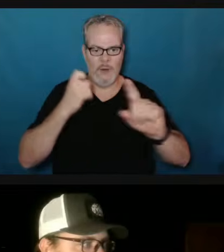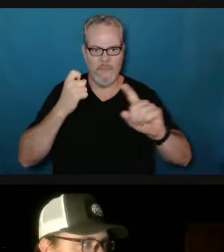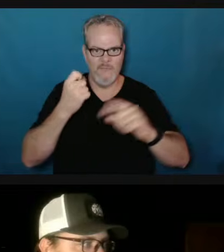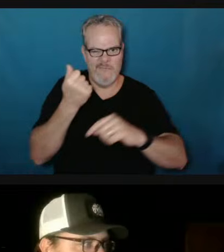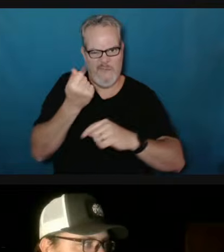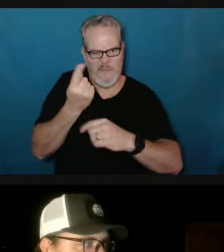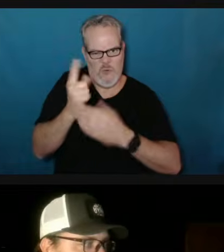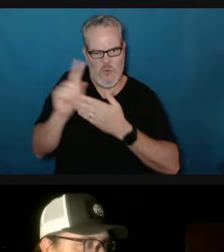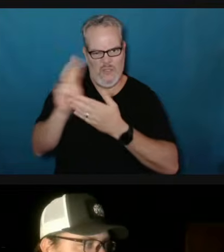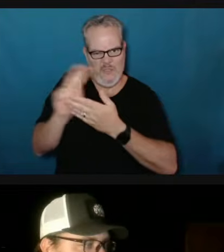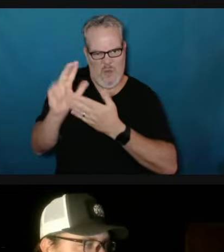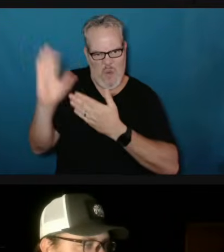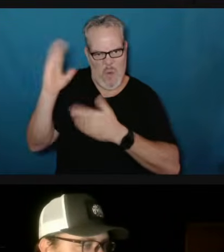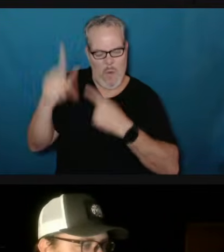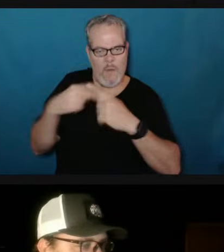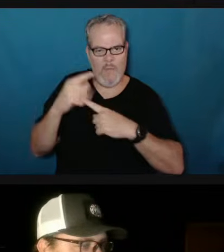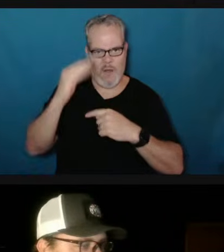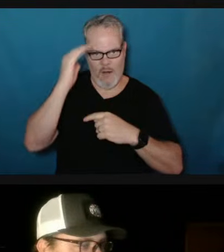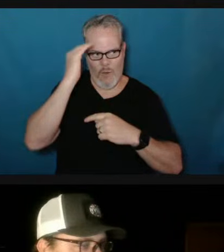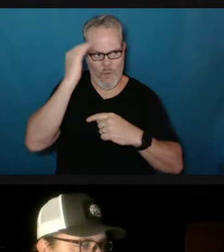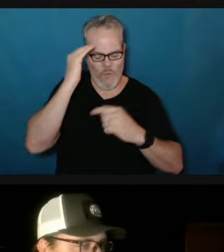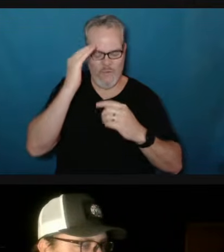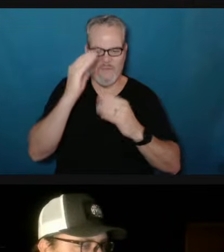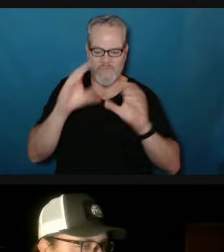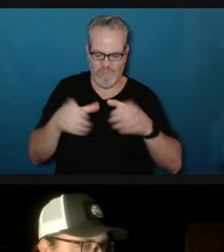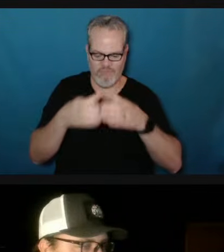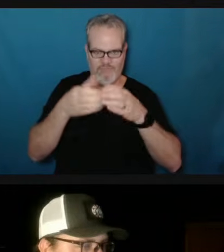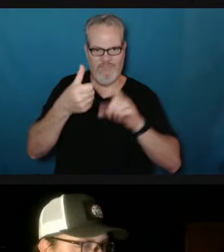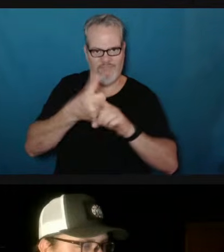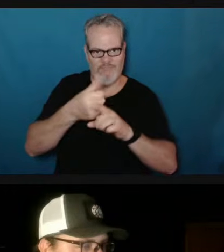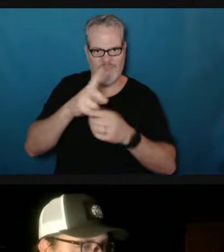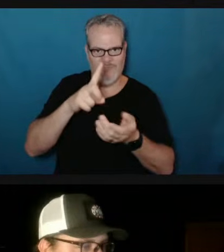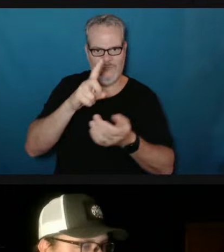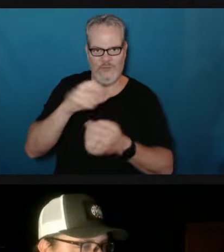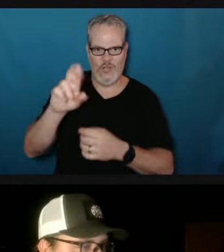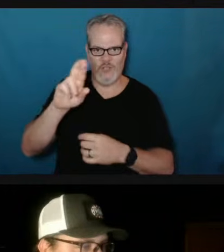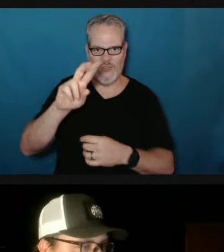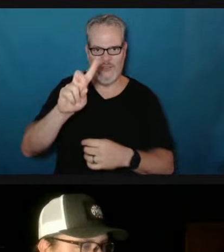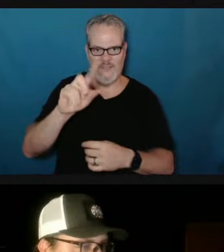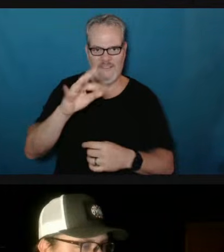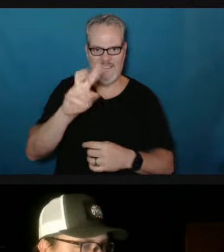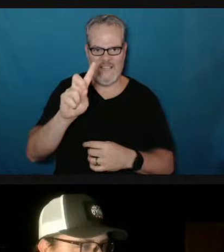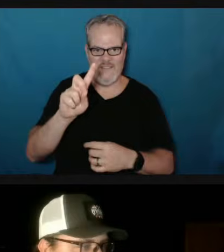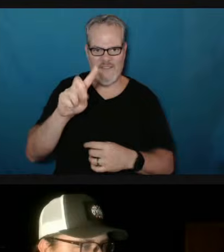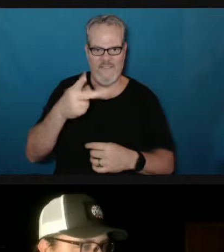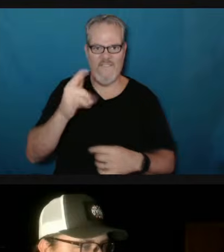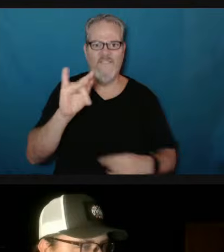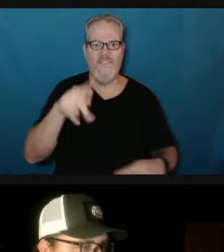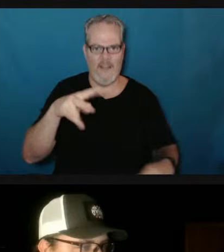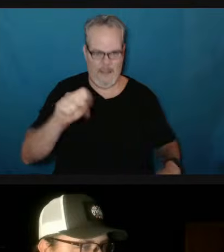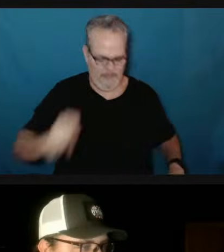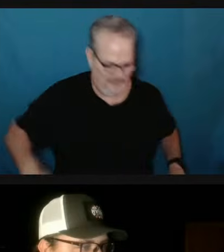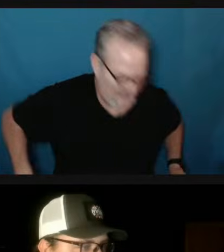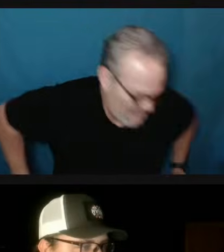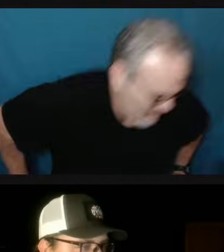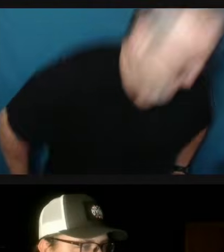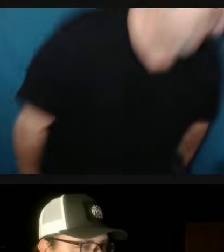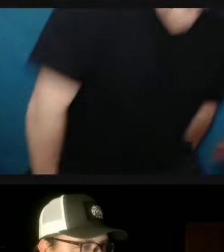part of Volcano Awareness Month. It was Dr. David Phillips. This was an event that's called Remember